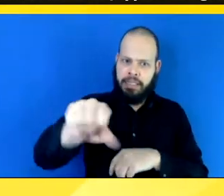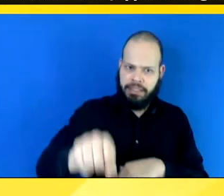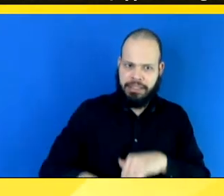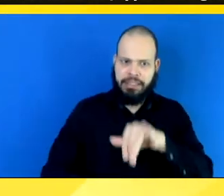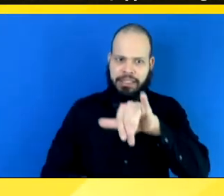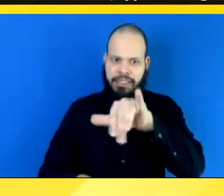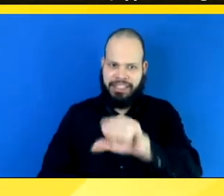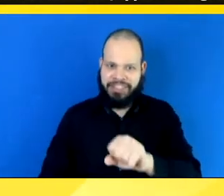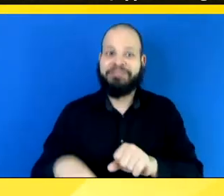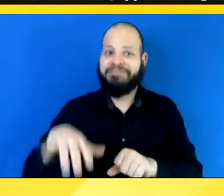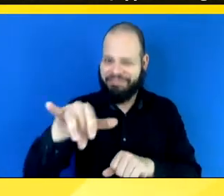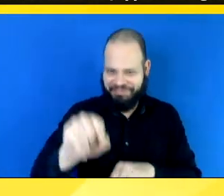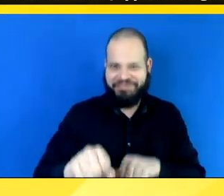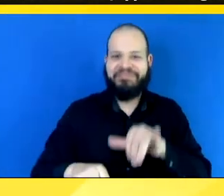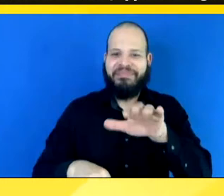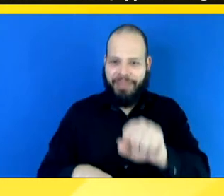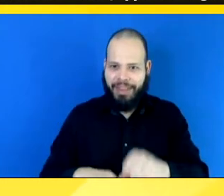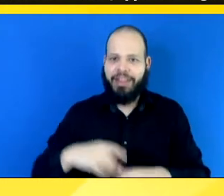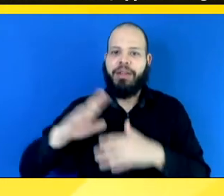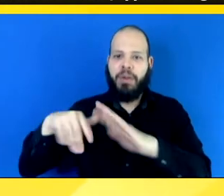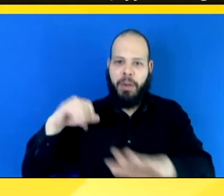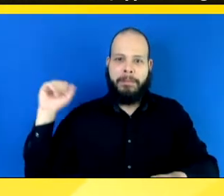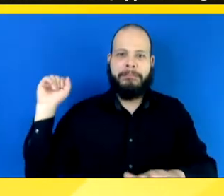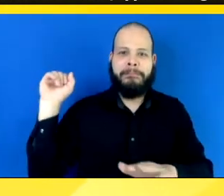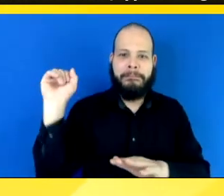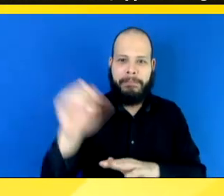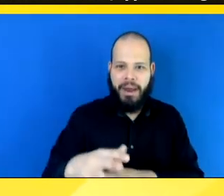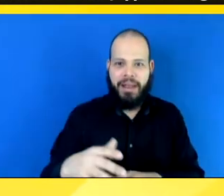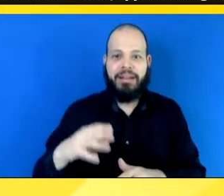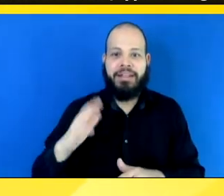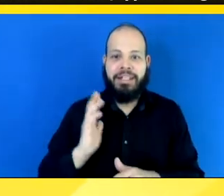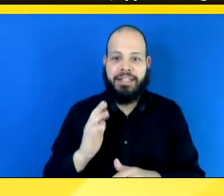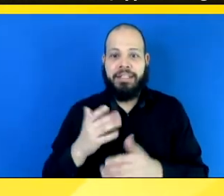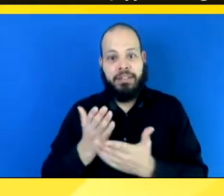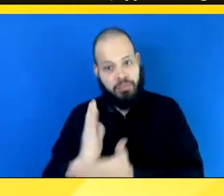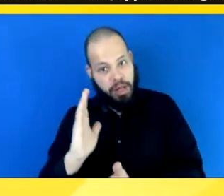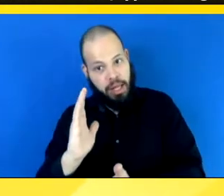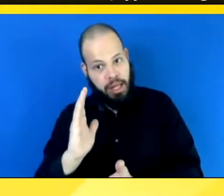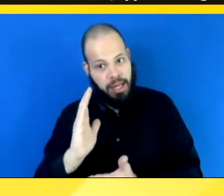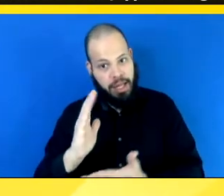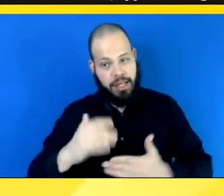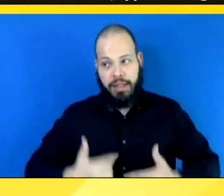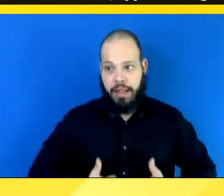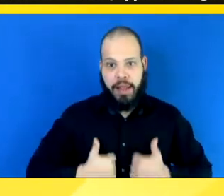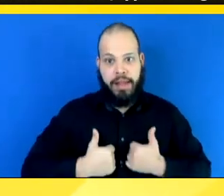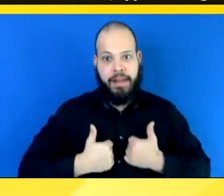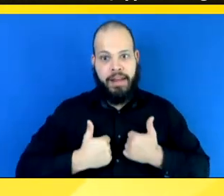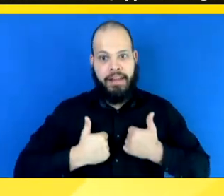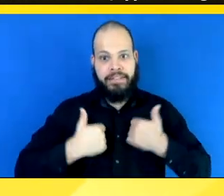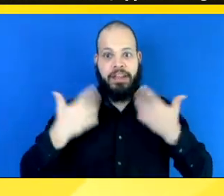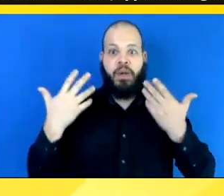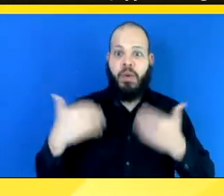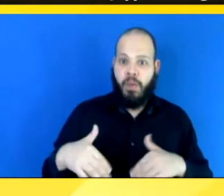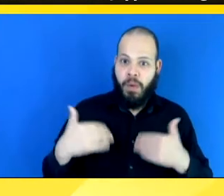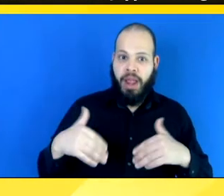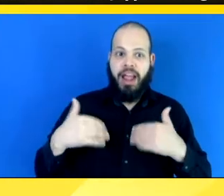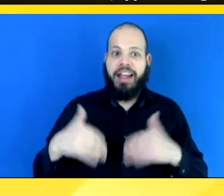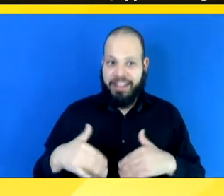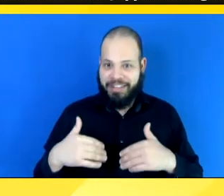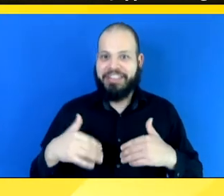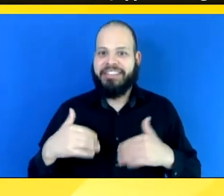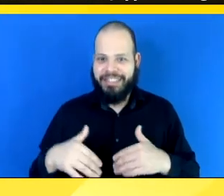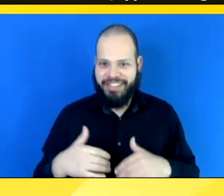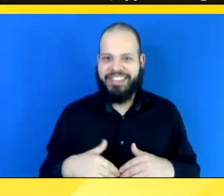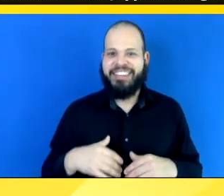because everybody's got a right to live. Well, we're down in Alabama,